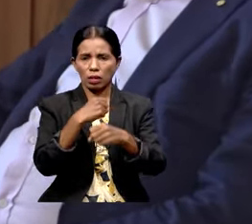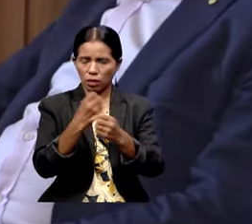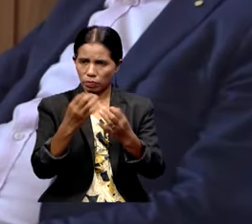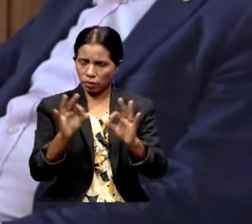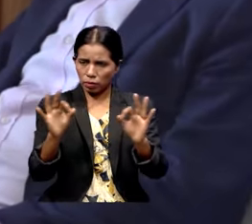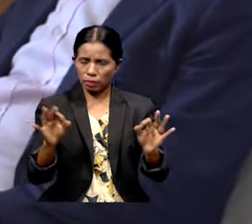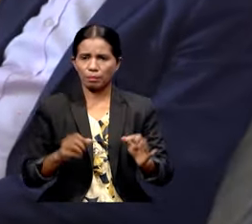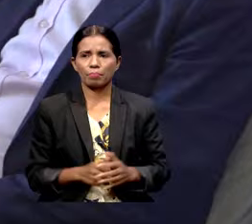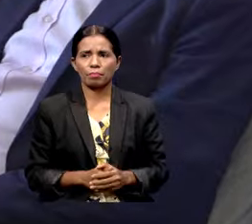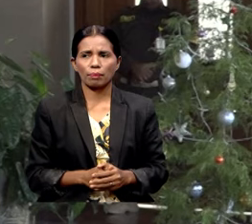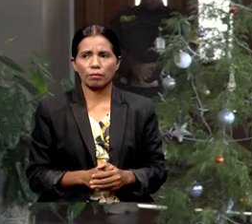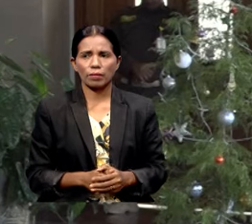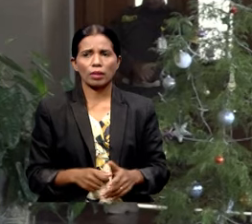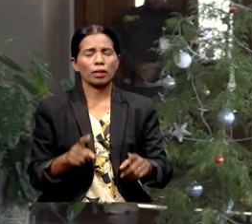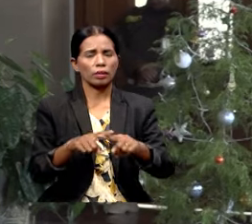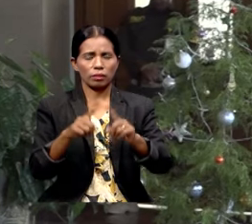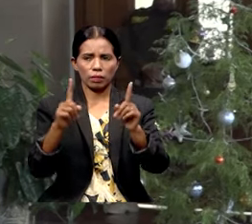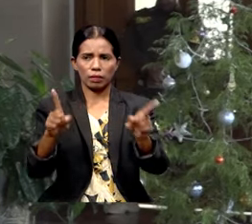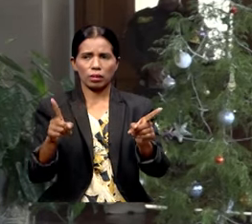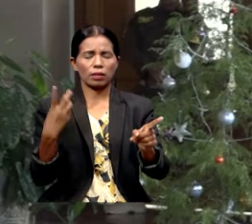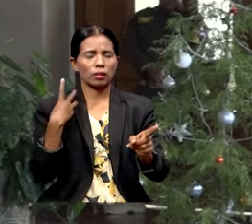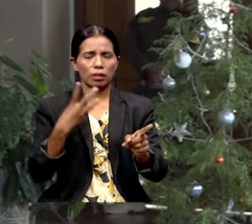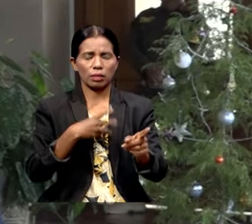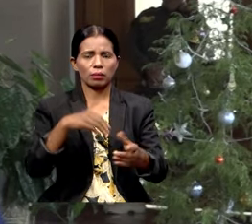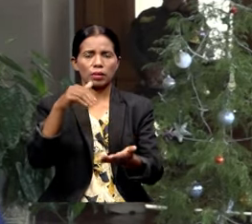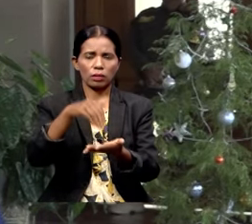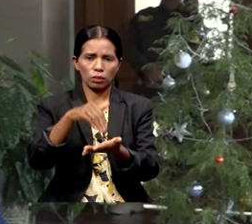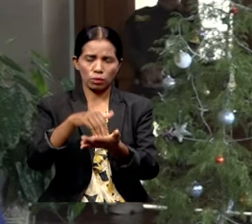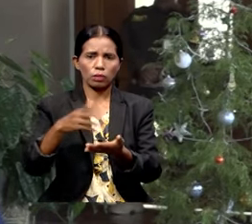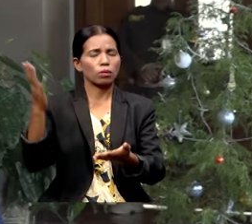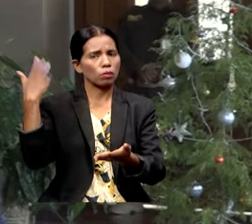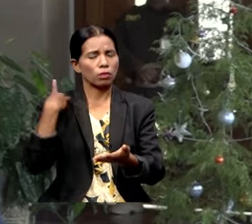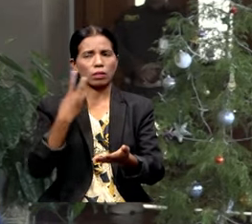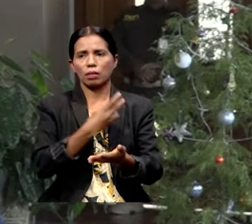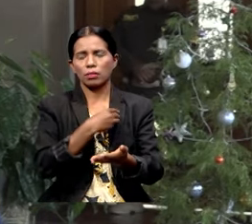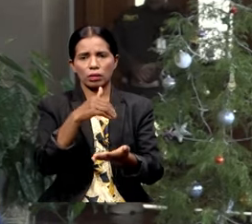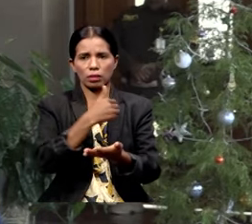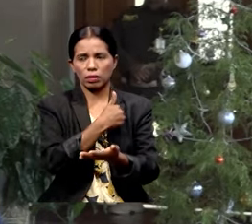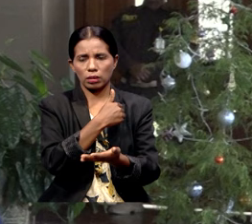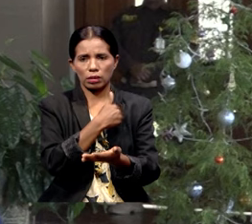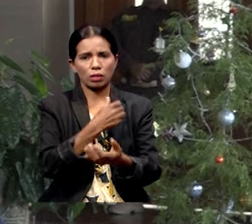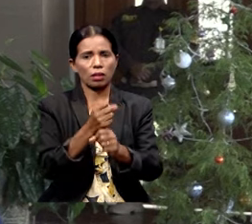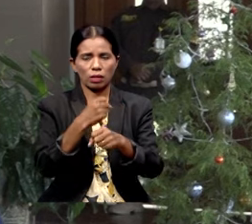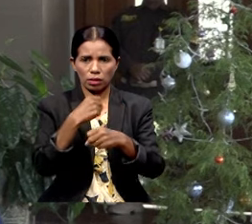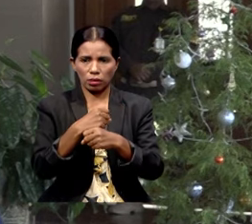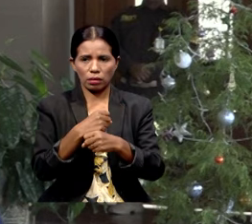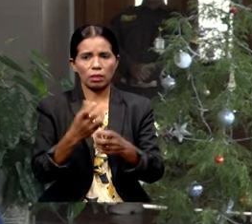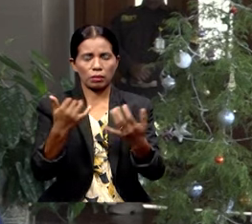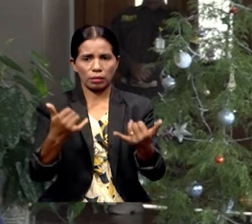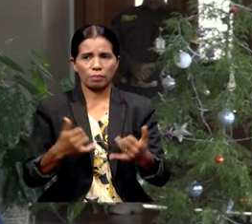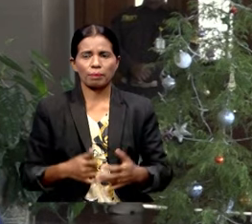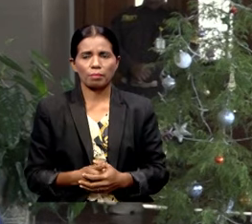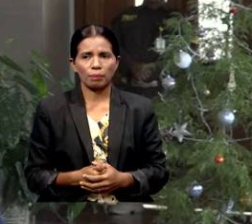What is different is that time has moved on since the last study, and there's a lot of things that have changed.